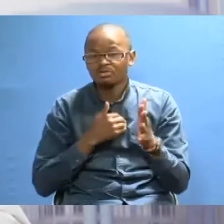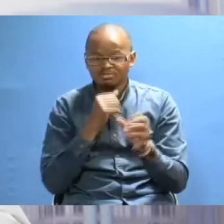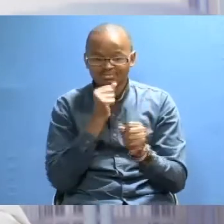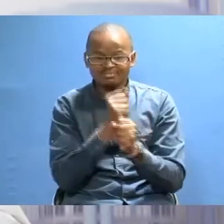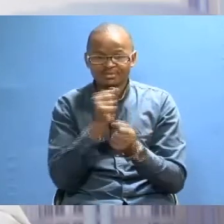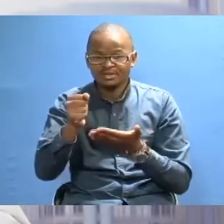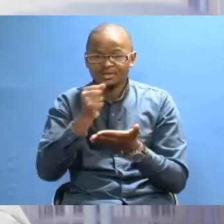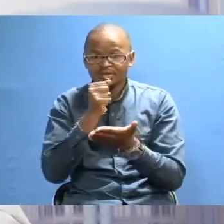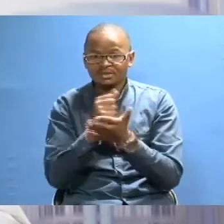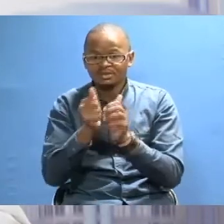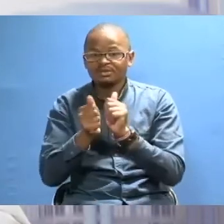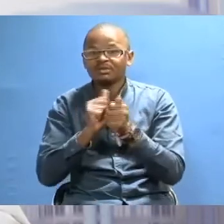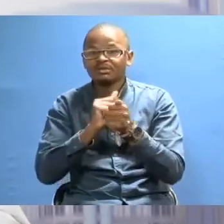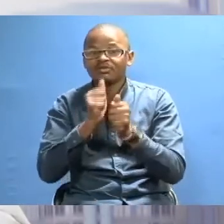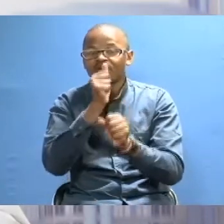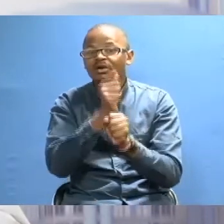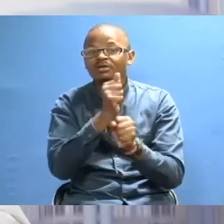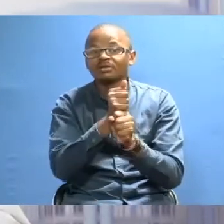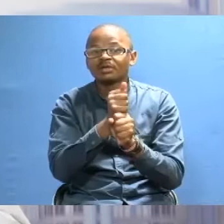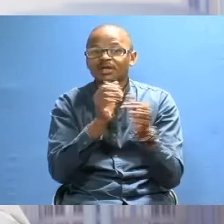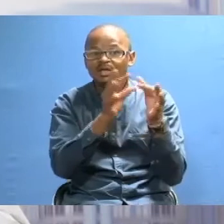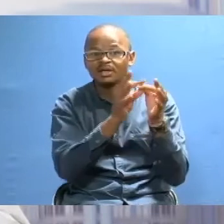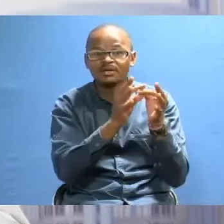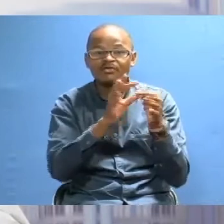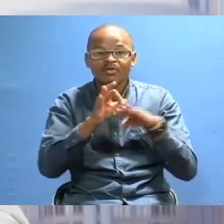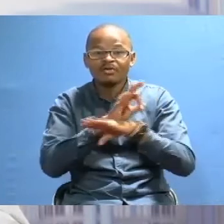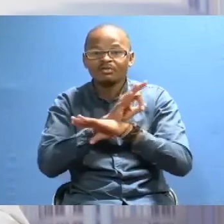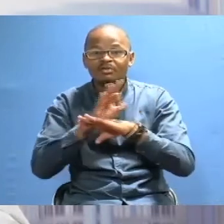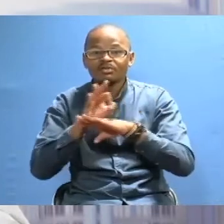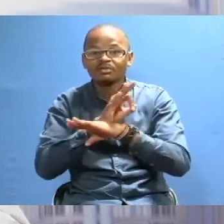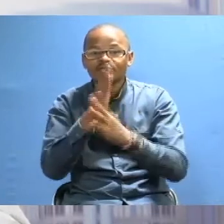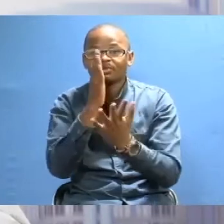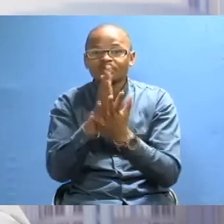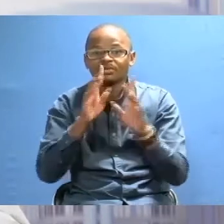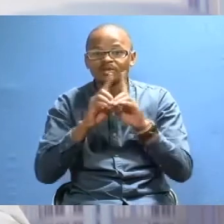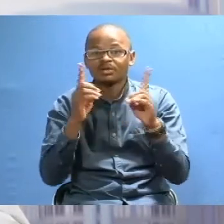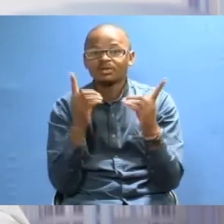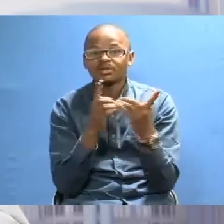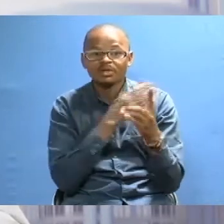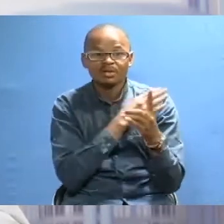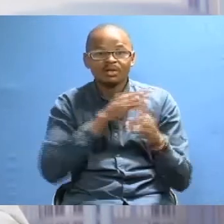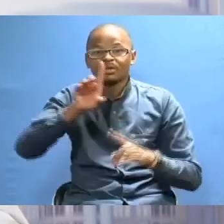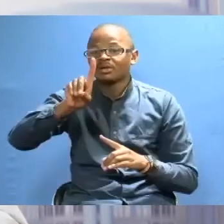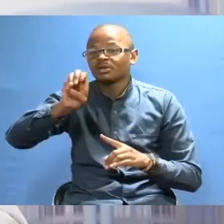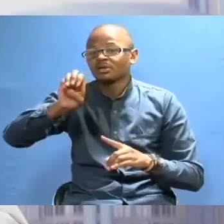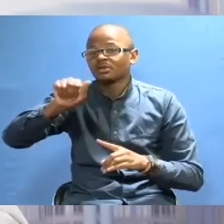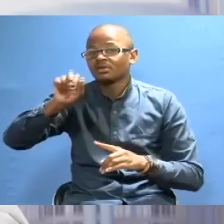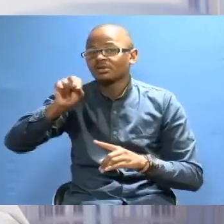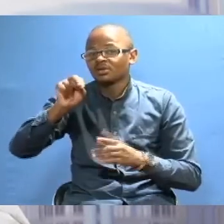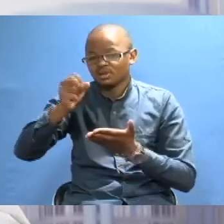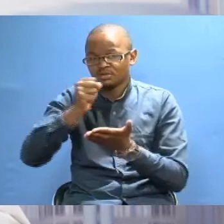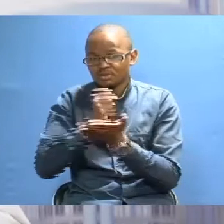handles all the office administrative work and coordinates functions between departments and the Dean's